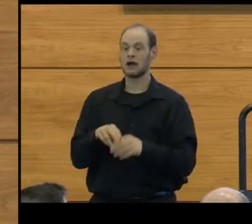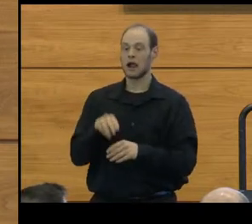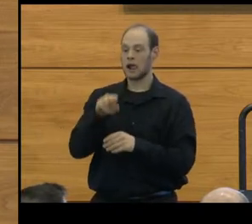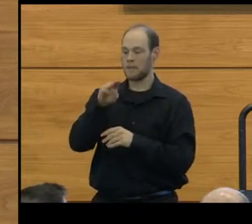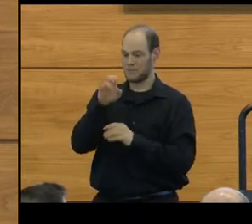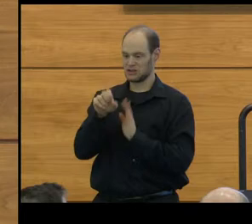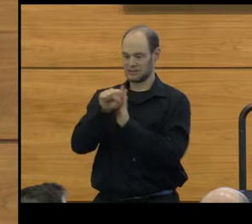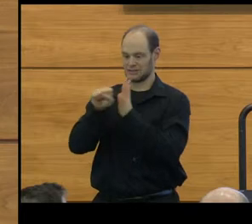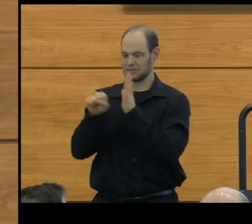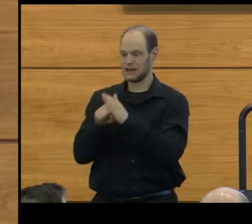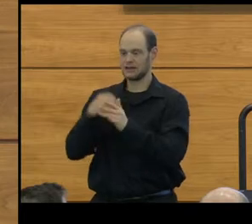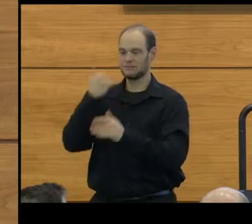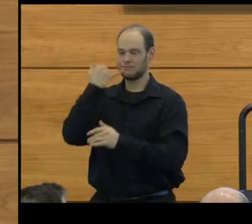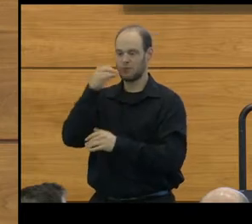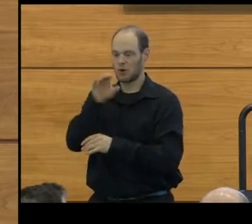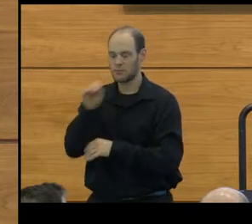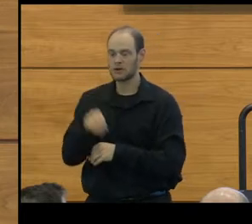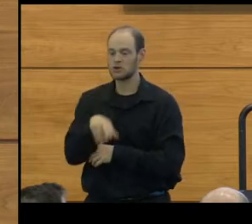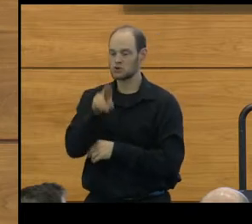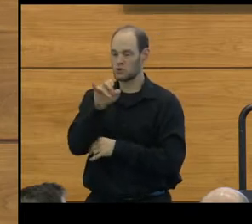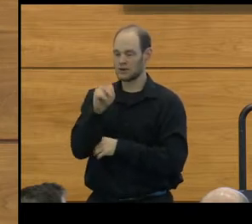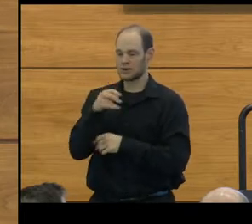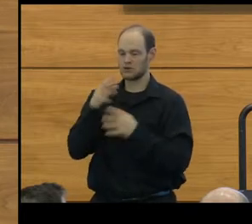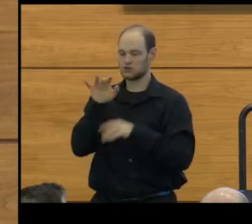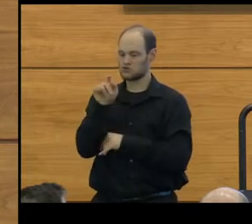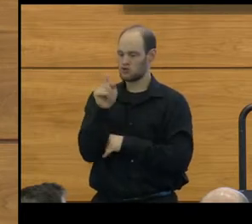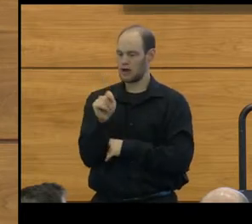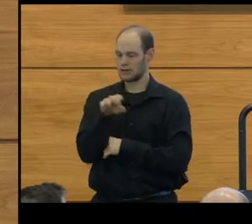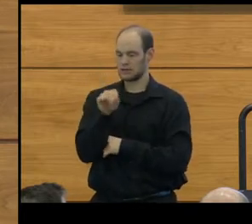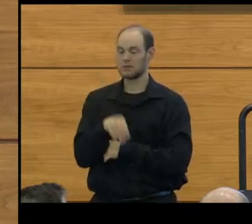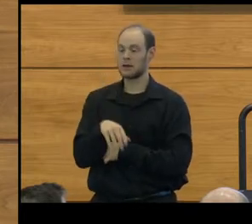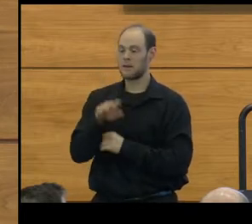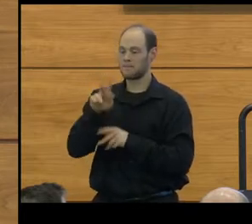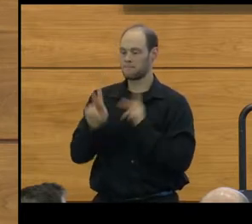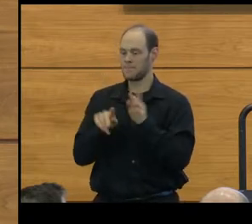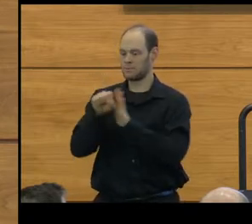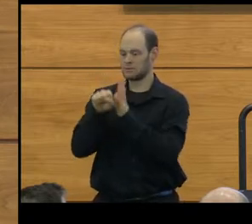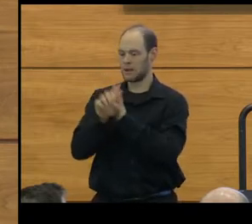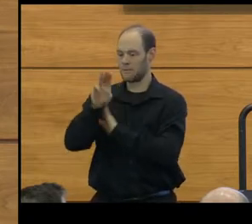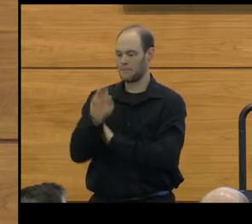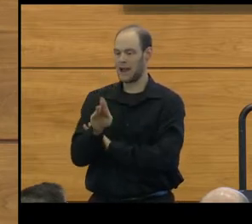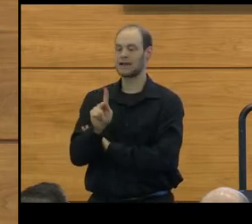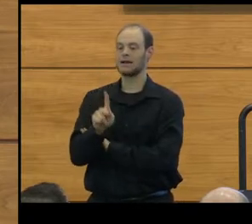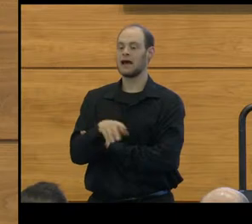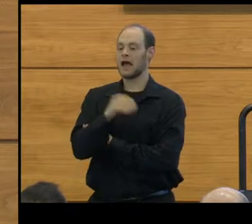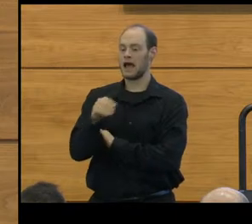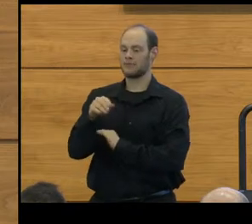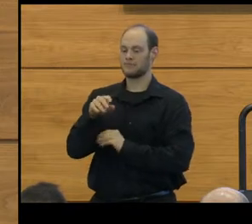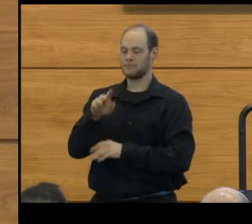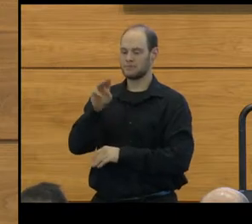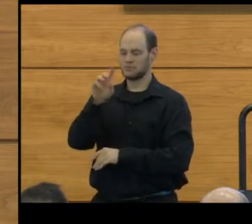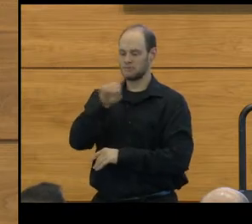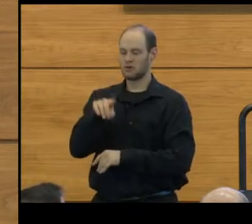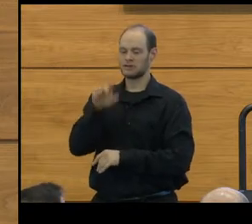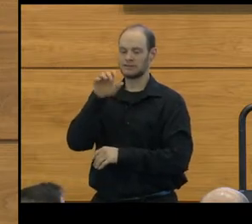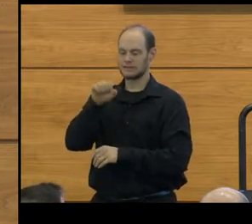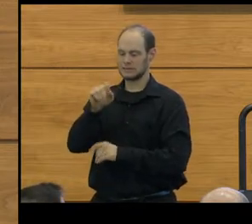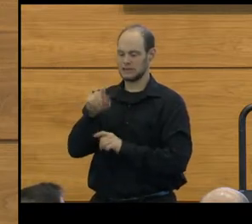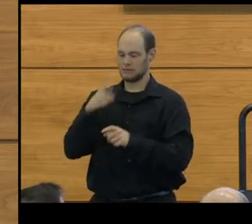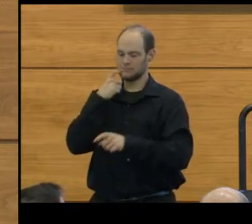State Telephone Company, Union Trust Company, People's State Bank, and the Detroit Steel Products Company, so